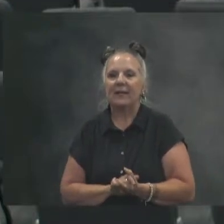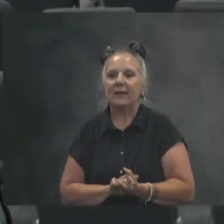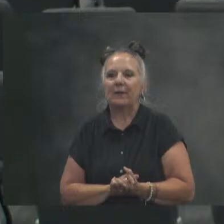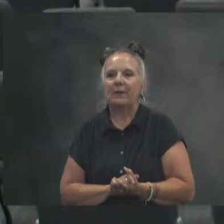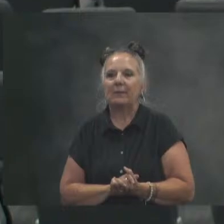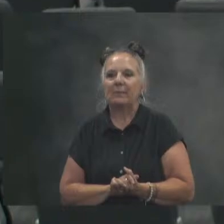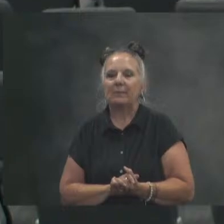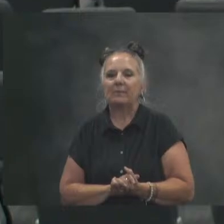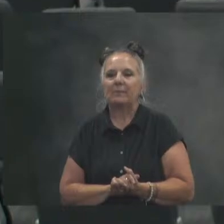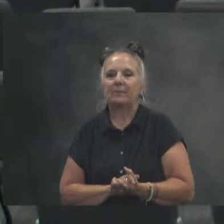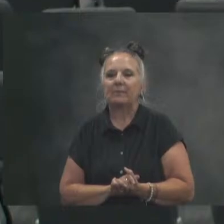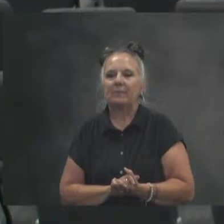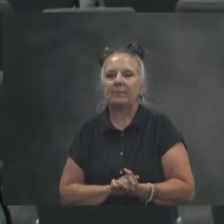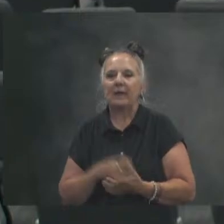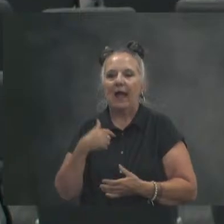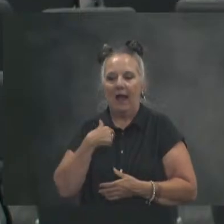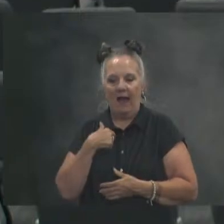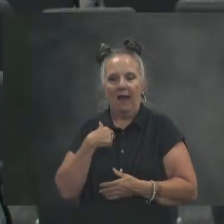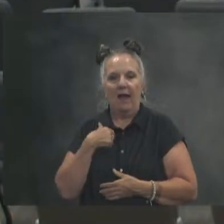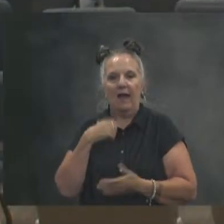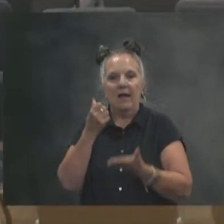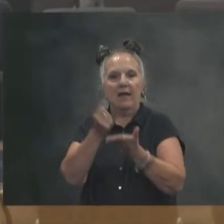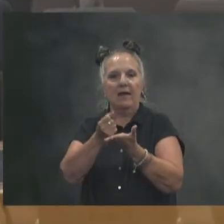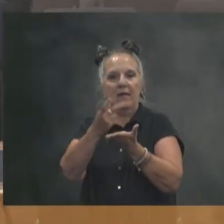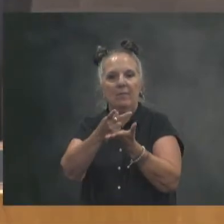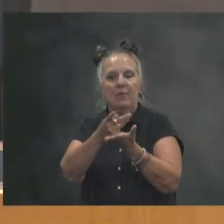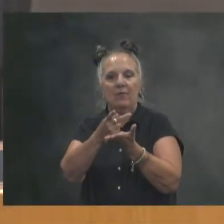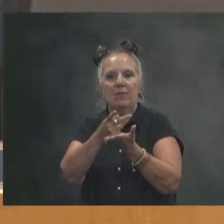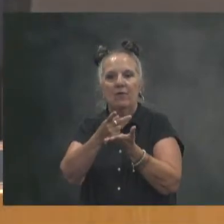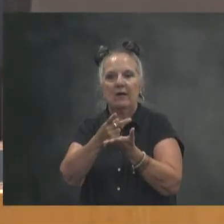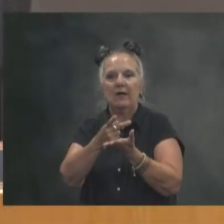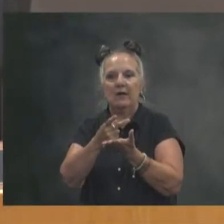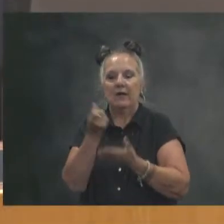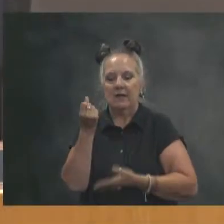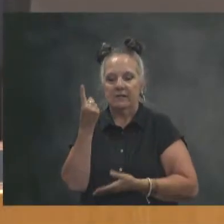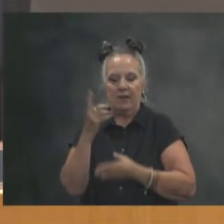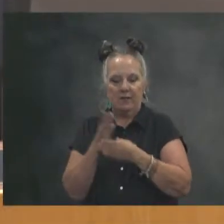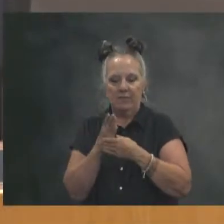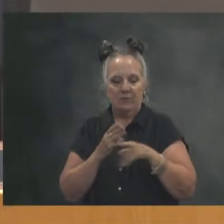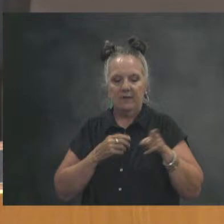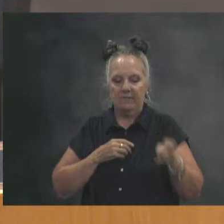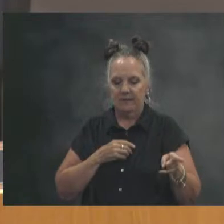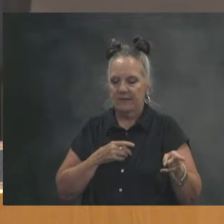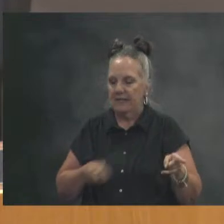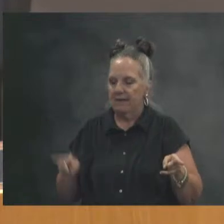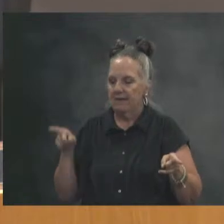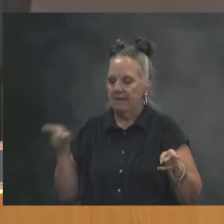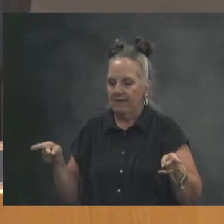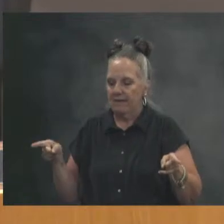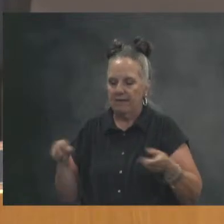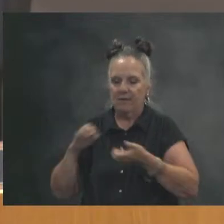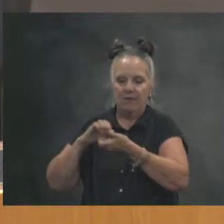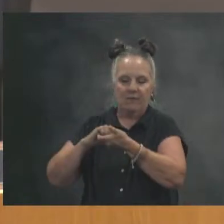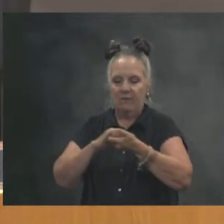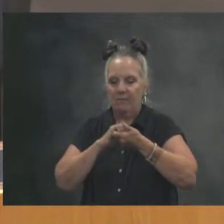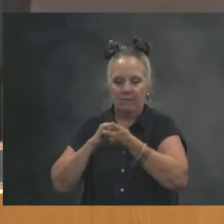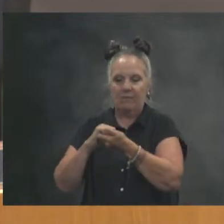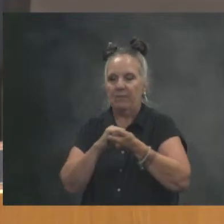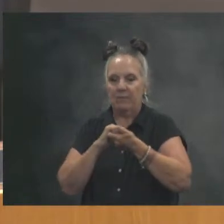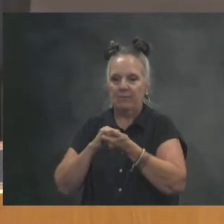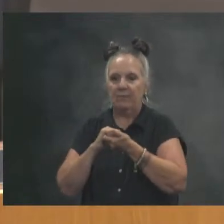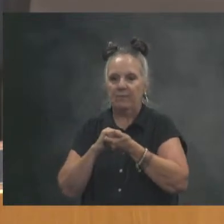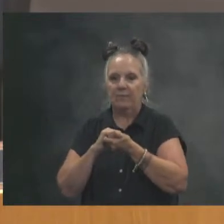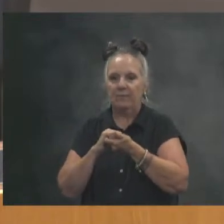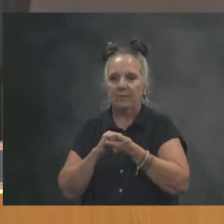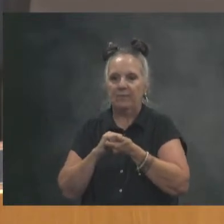Madam President, I move to approve the memorandum of understanding between the Washington County Board of Education and the Washington County Teachers